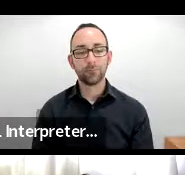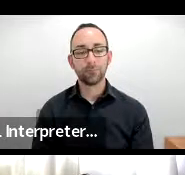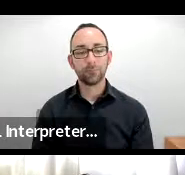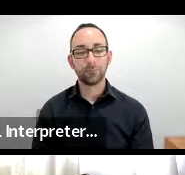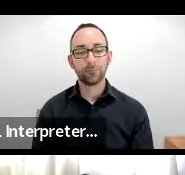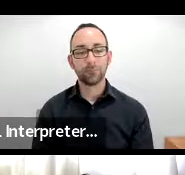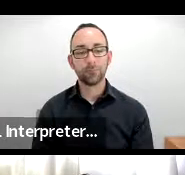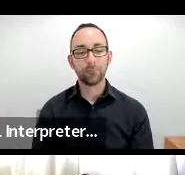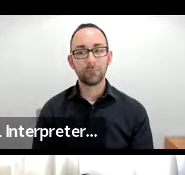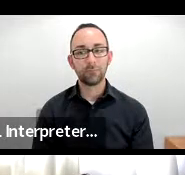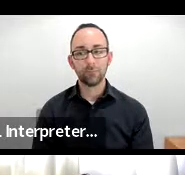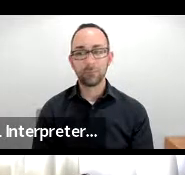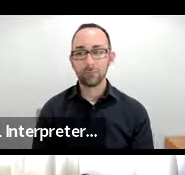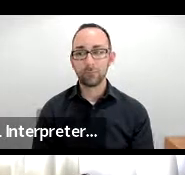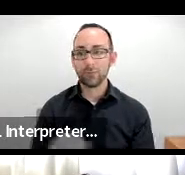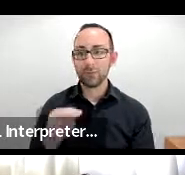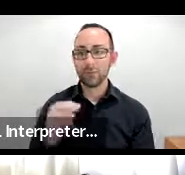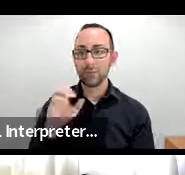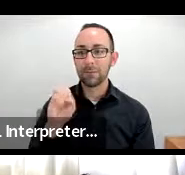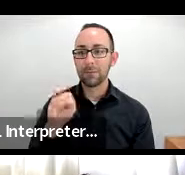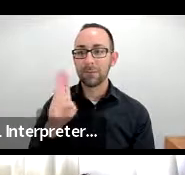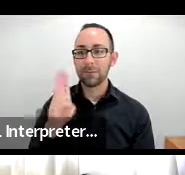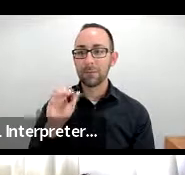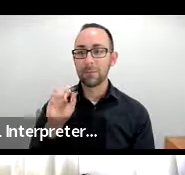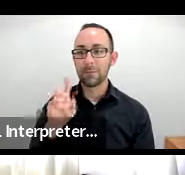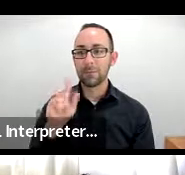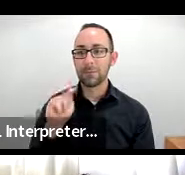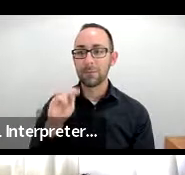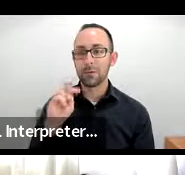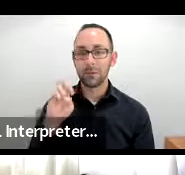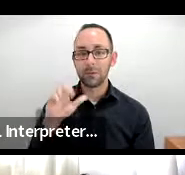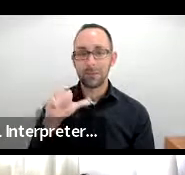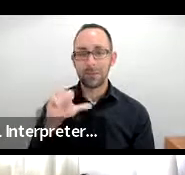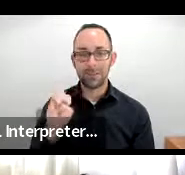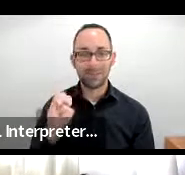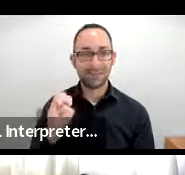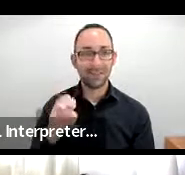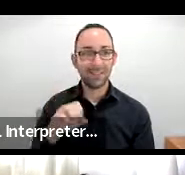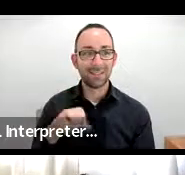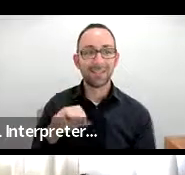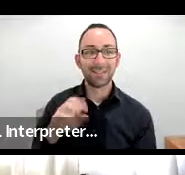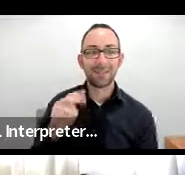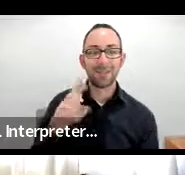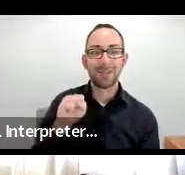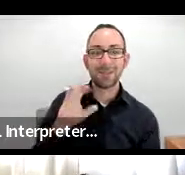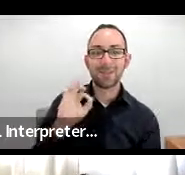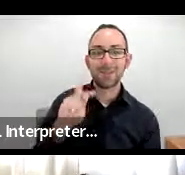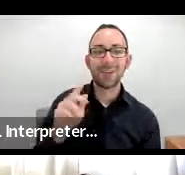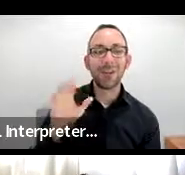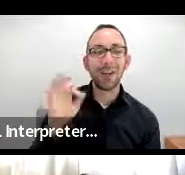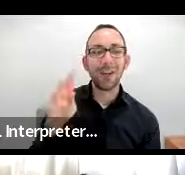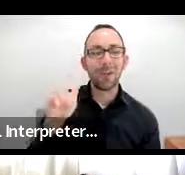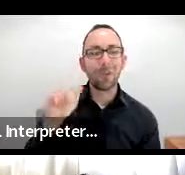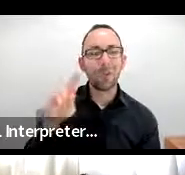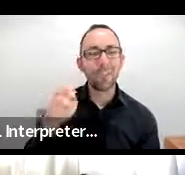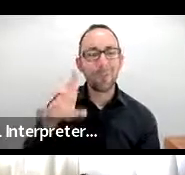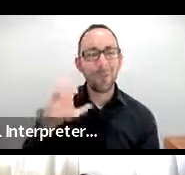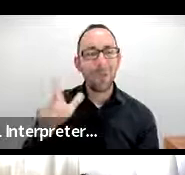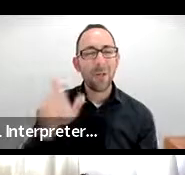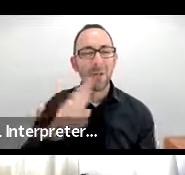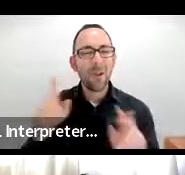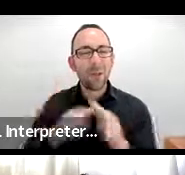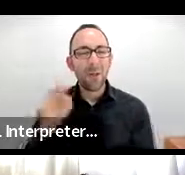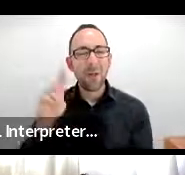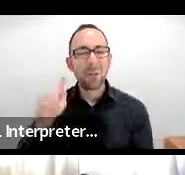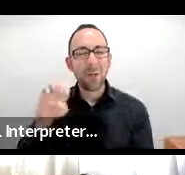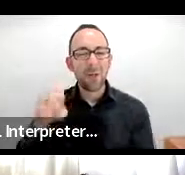Who's that? We have Amy. Daniel's coming on. She's just having a hard time with her mute button. Maybe